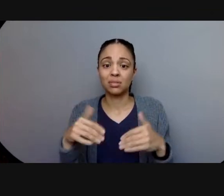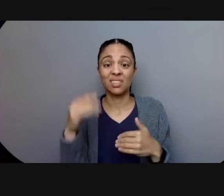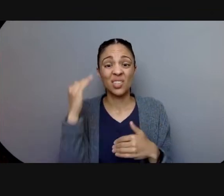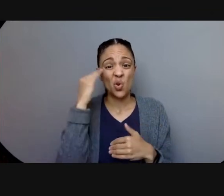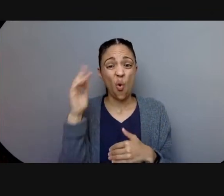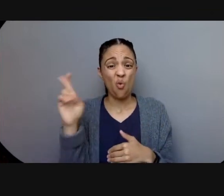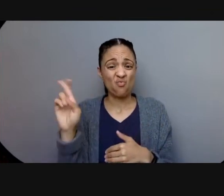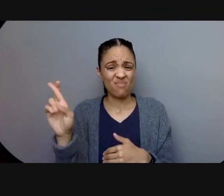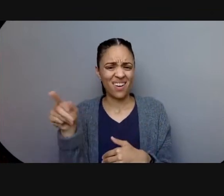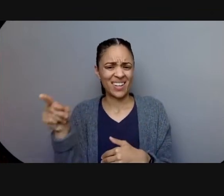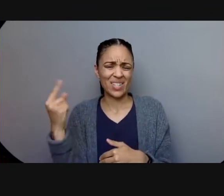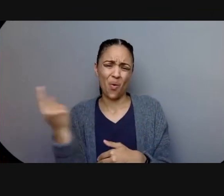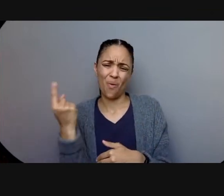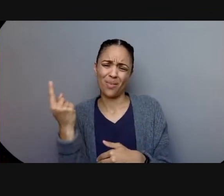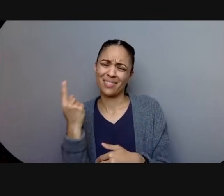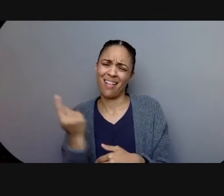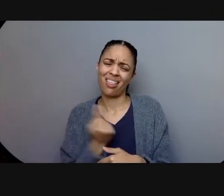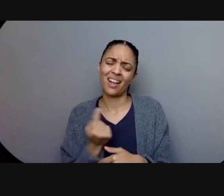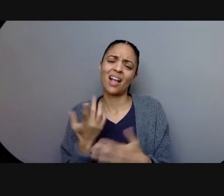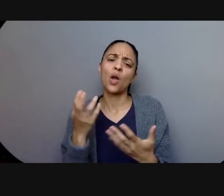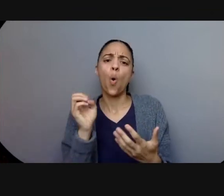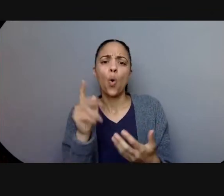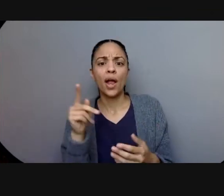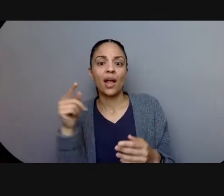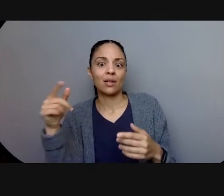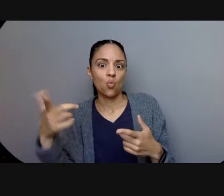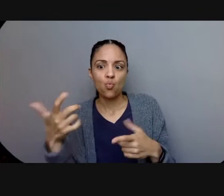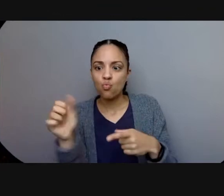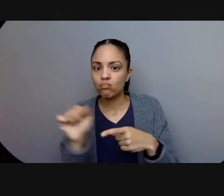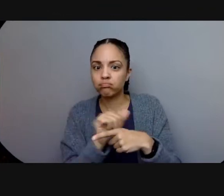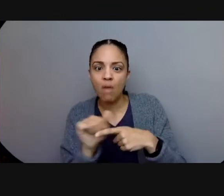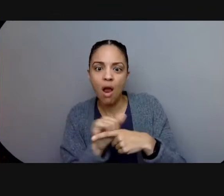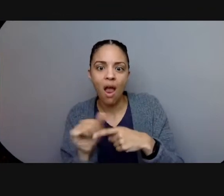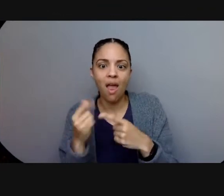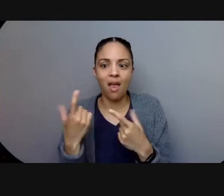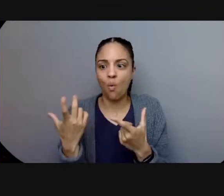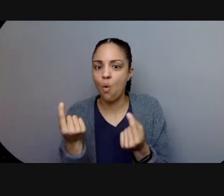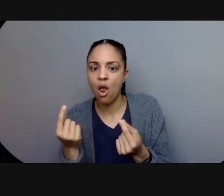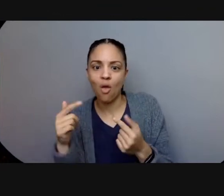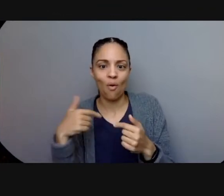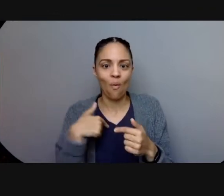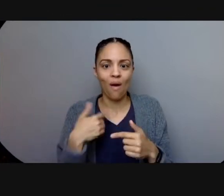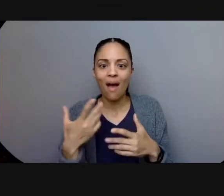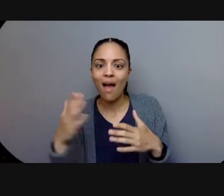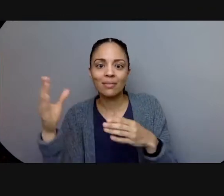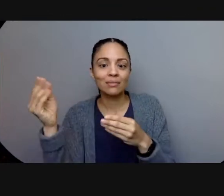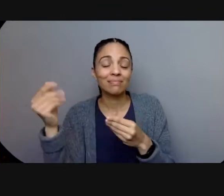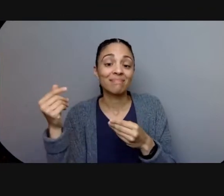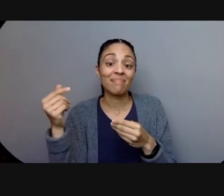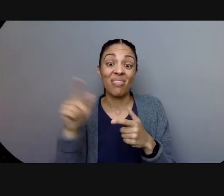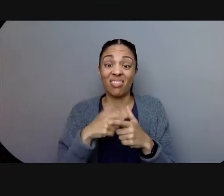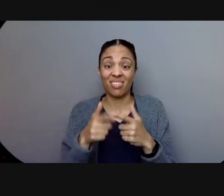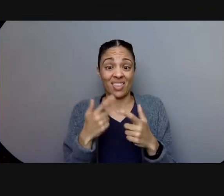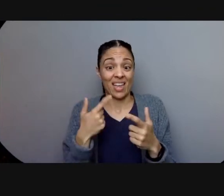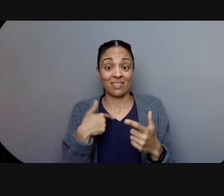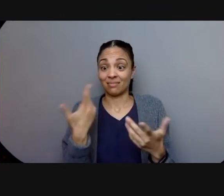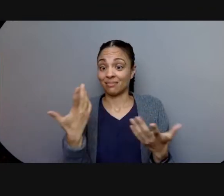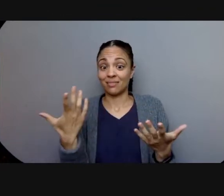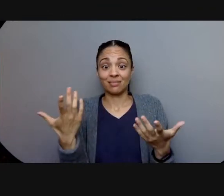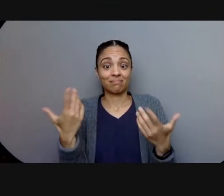see you at rehearsal next week. And next thing you know, we're traveling the world. But yeah,